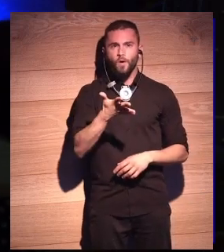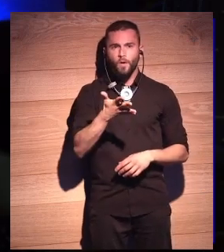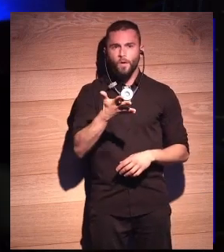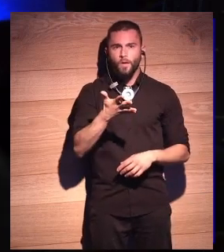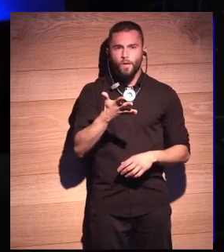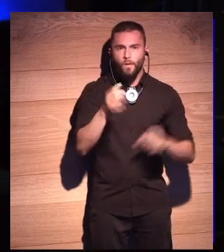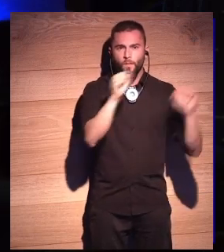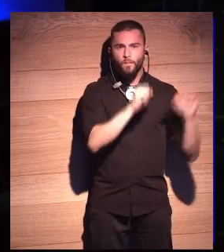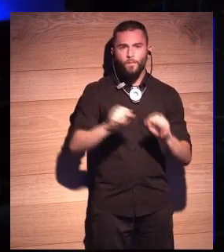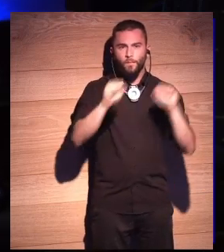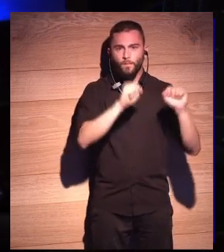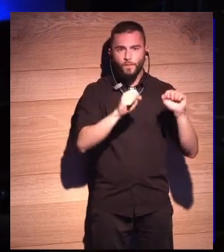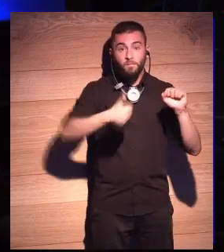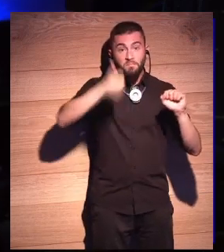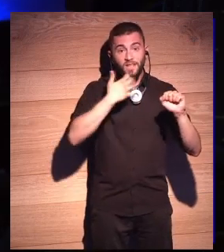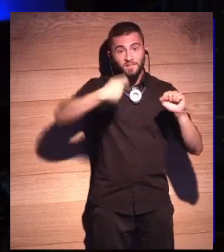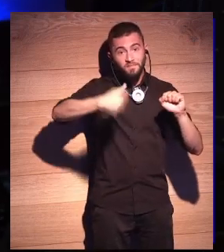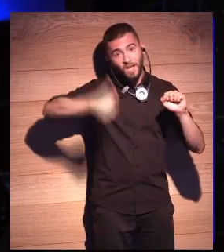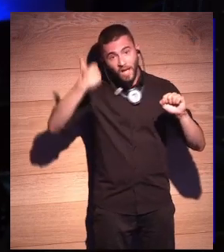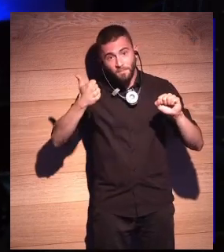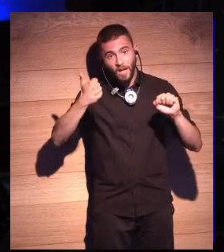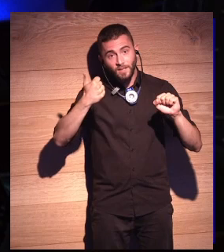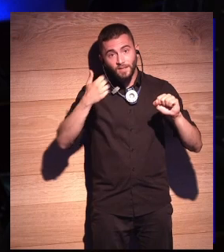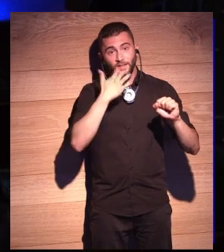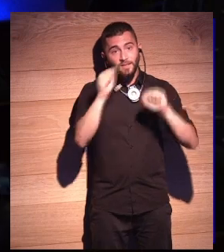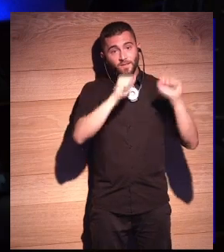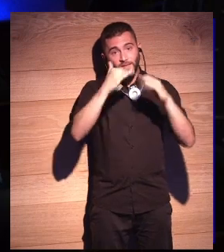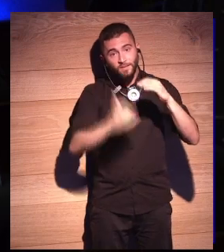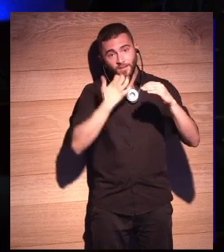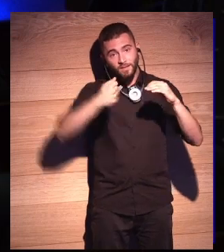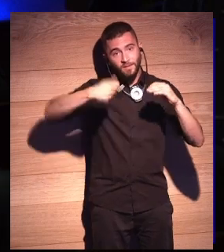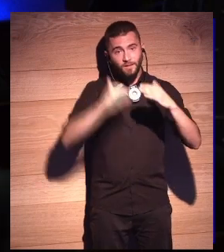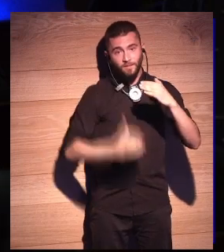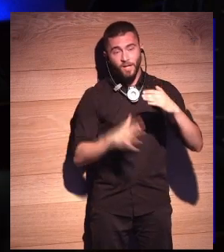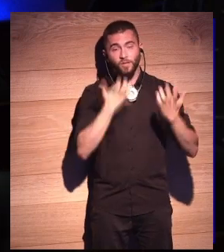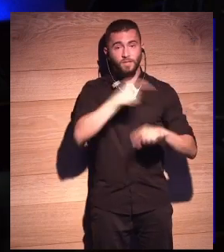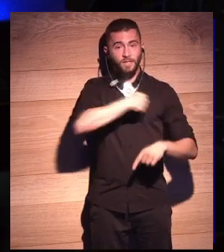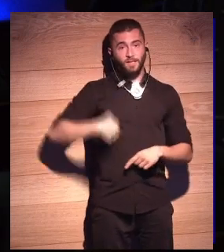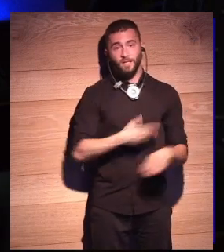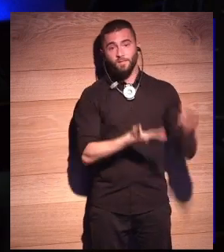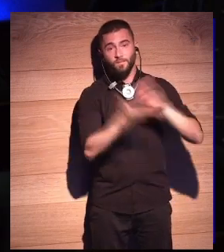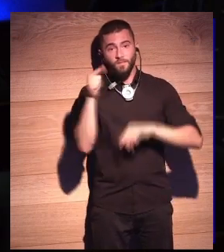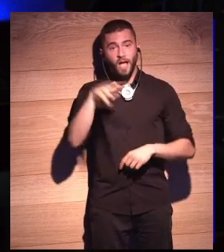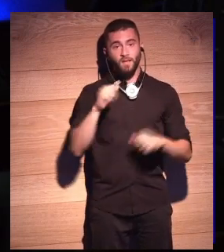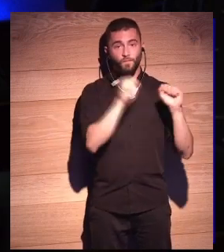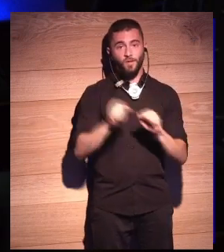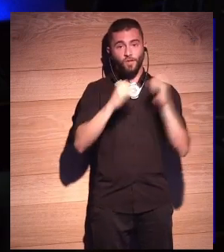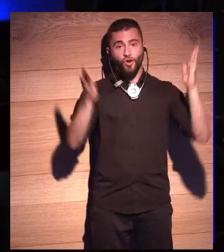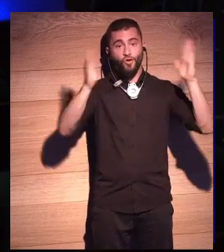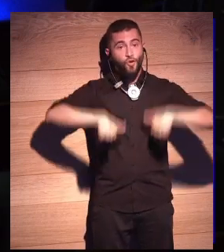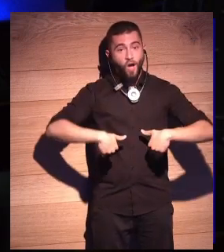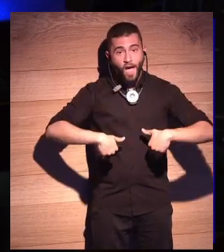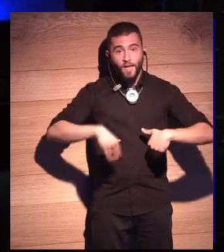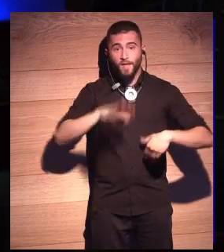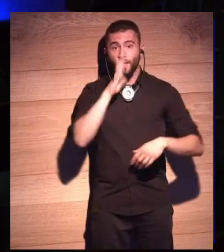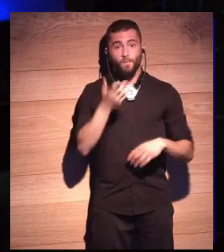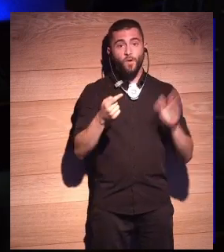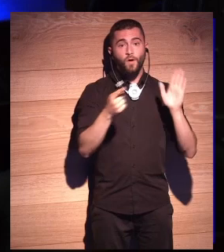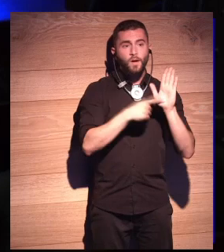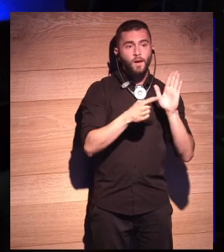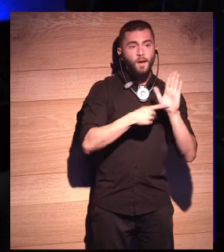curious thing is that there's more protection if you pay more. There's less protection if you pay less. And if you go to China, there's no protection